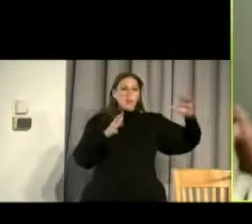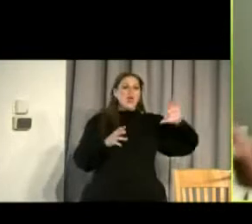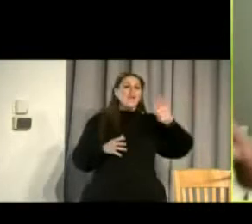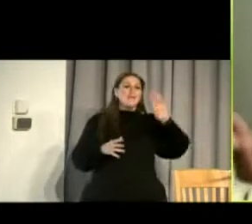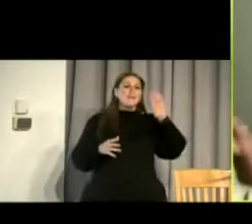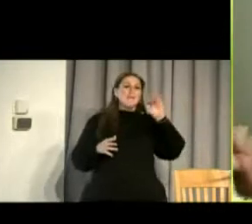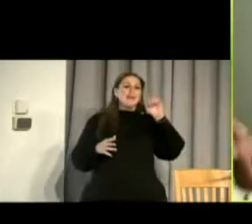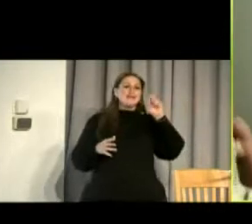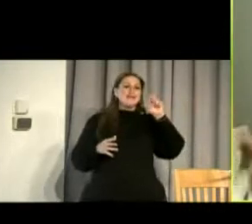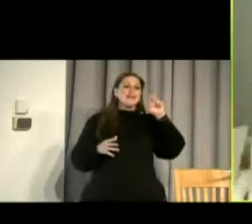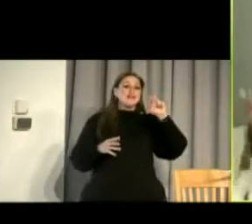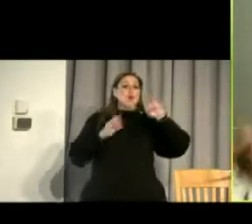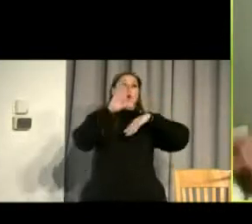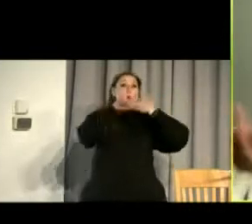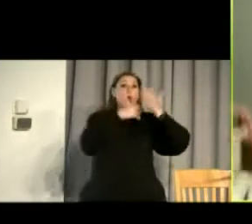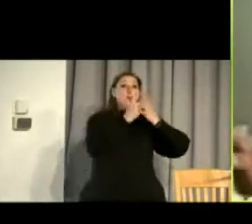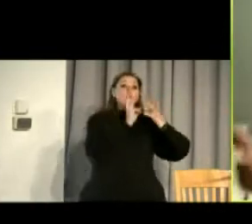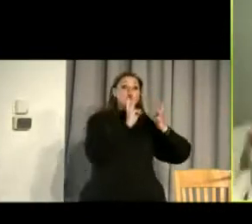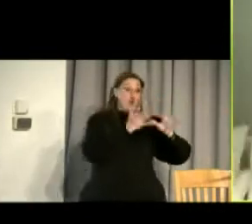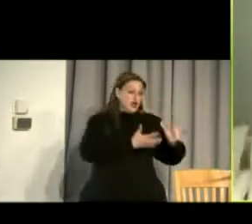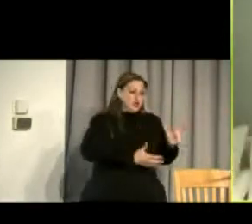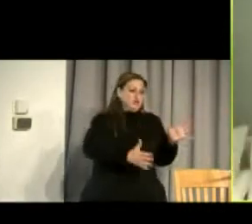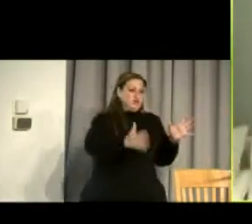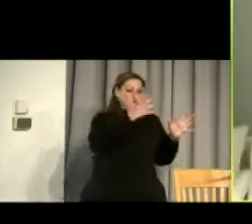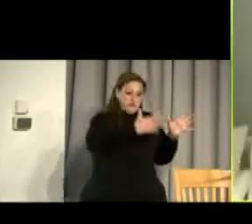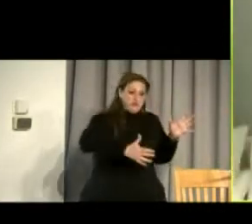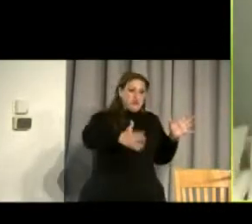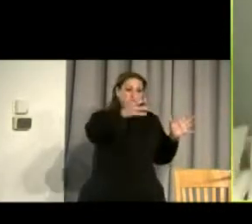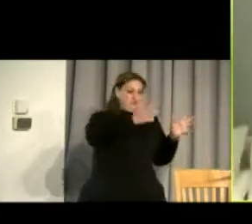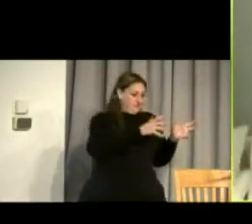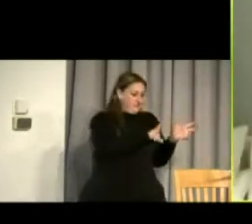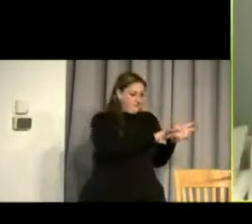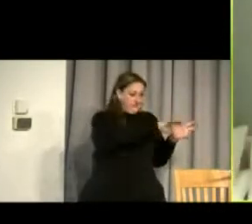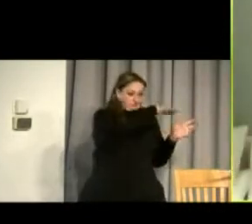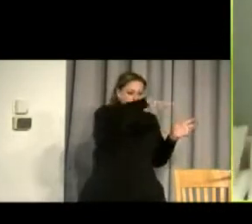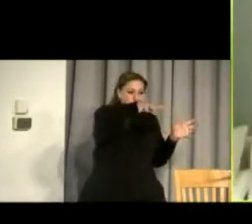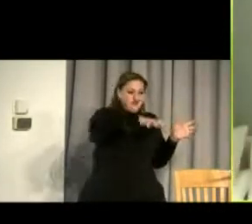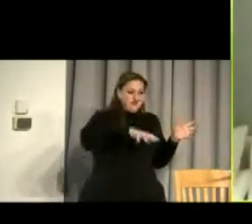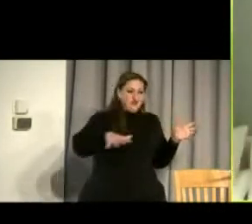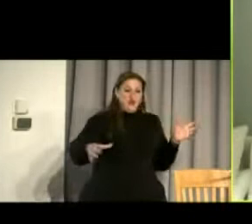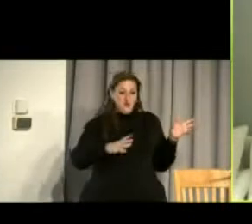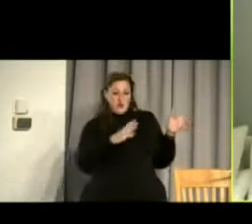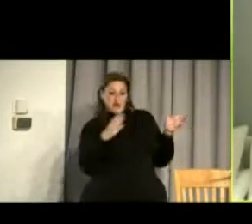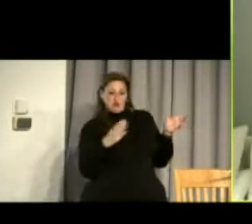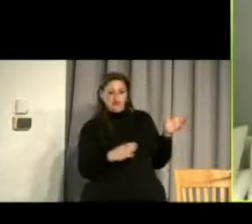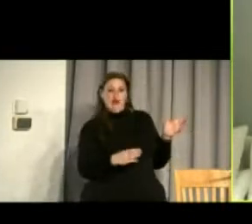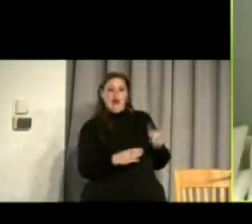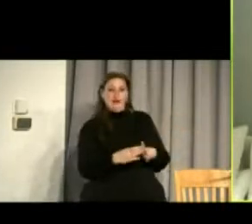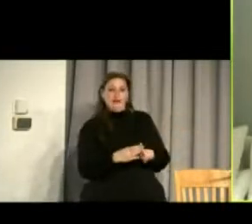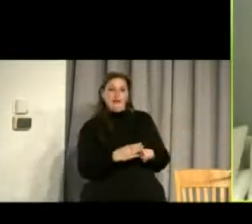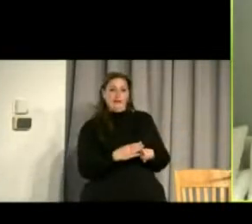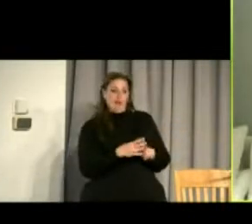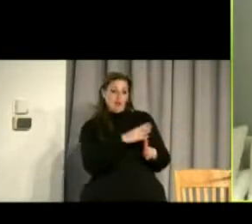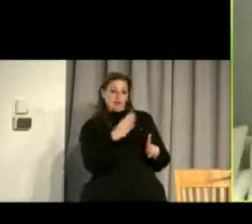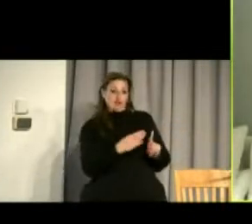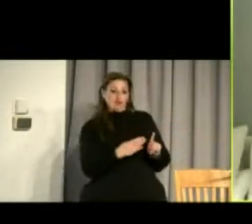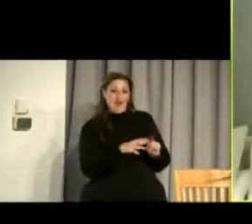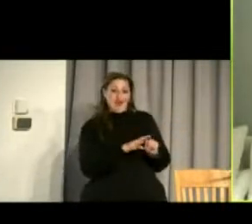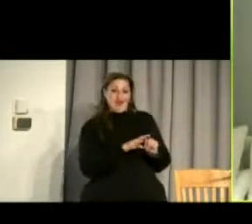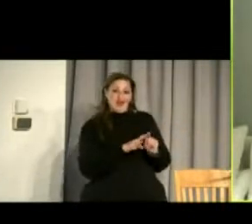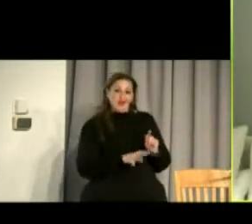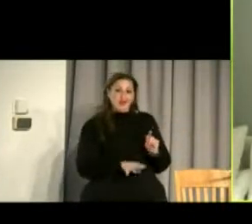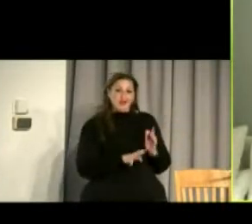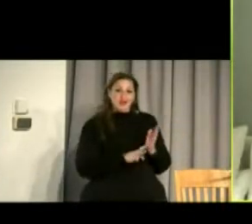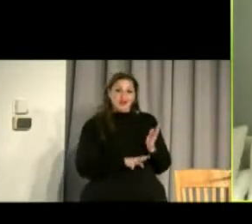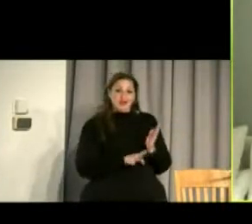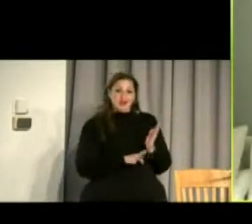basins that hold all the water for the city. Those basins experienced a crack. And so the water was leaking out, and it had gotten